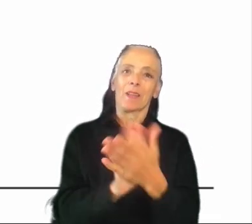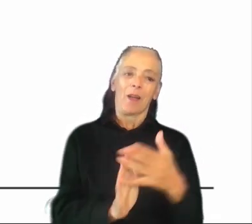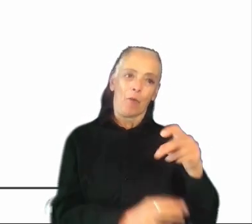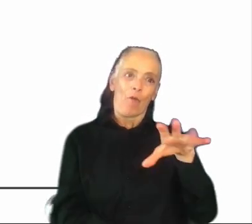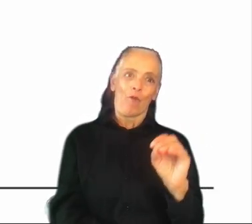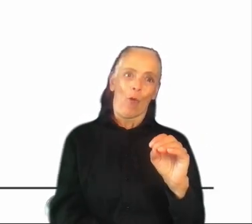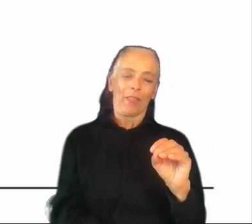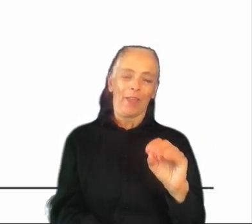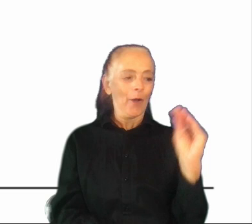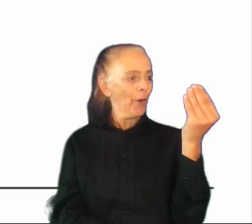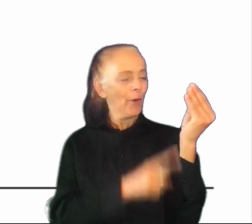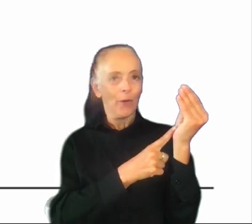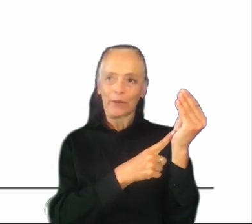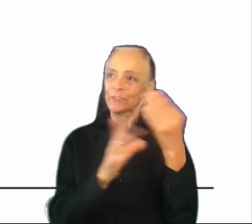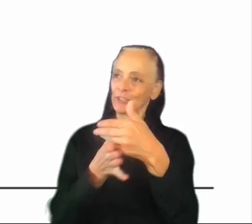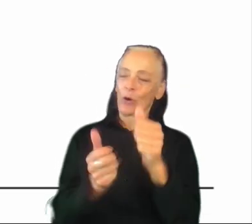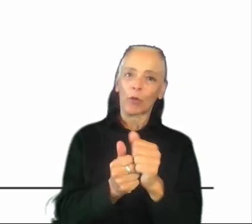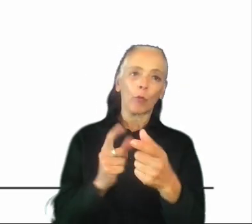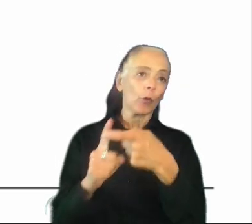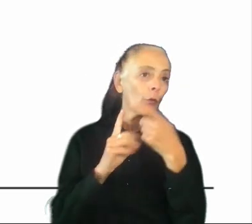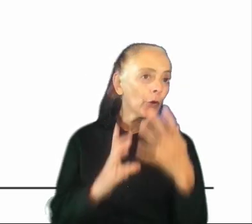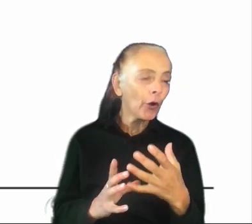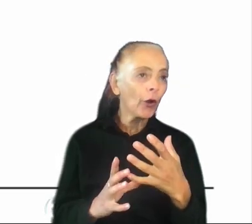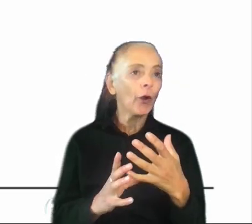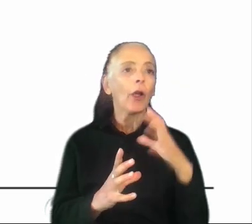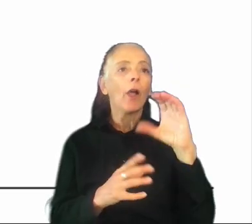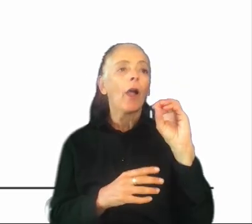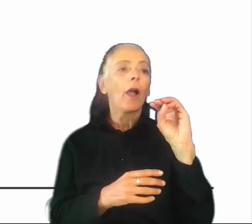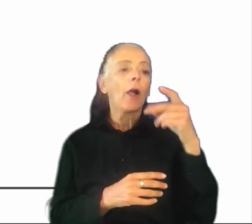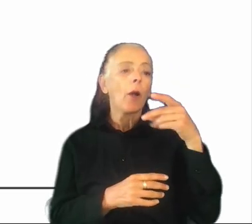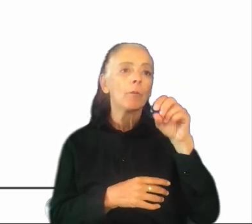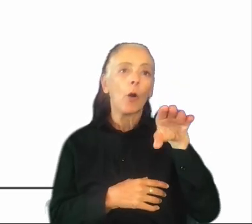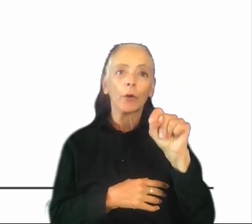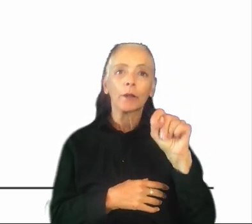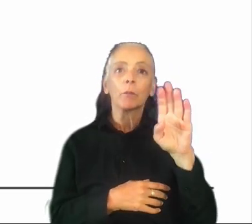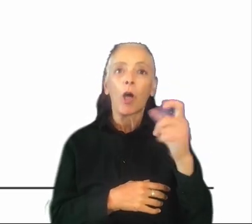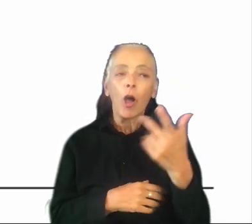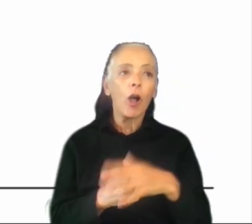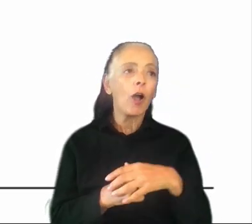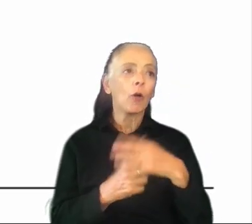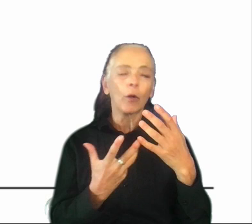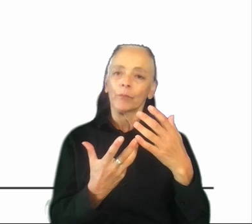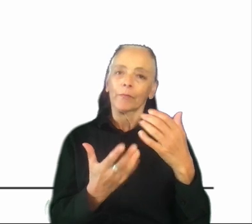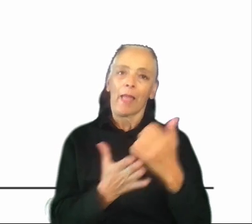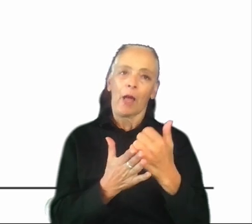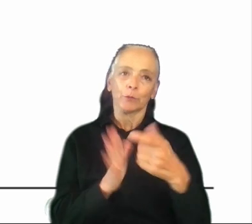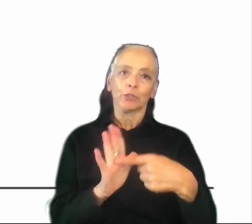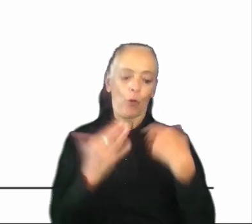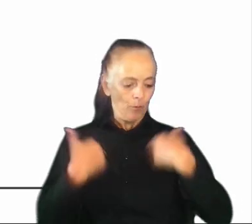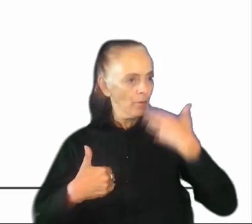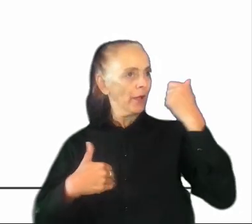can share with a recruiter can put on a blog or a website and again helps you stand out from all the other people applying for these games user research